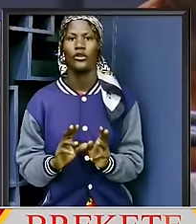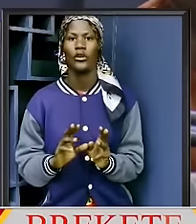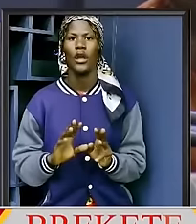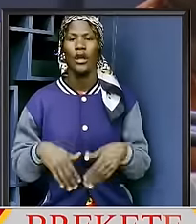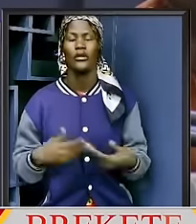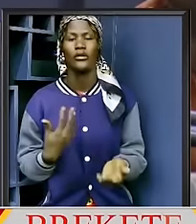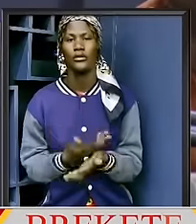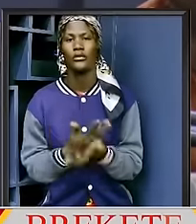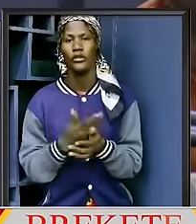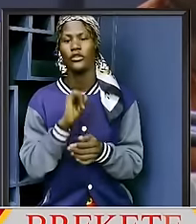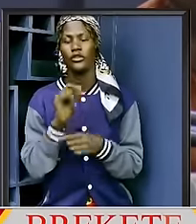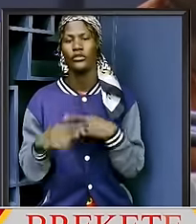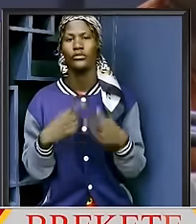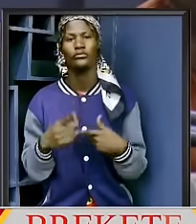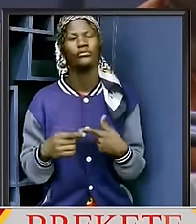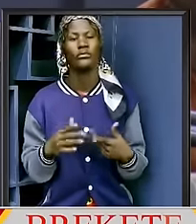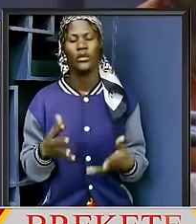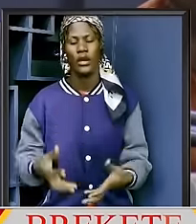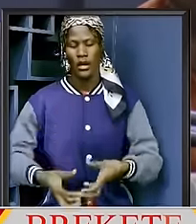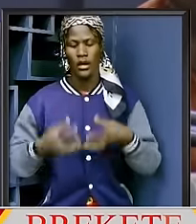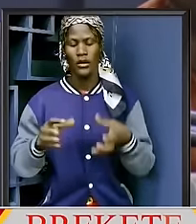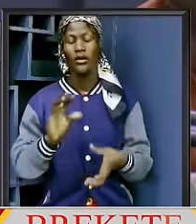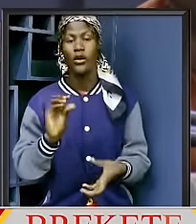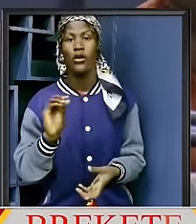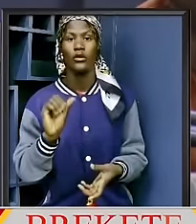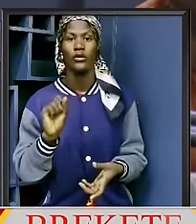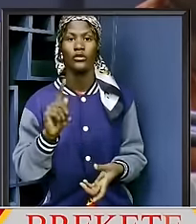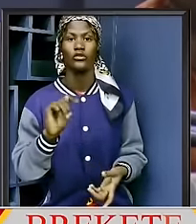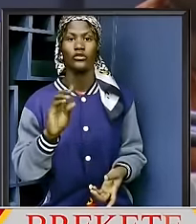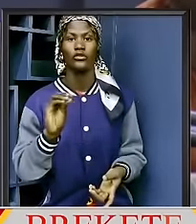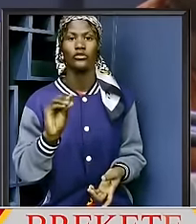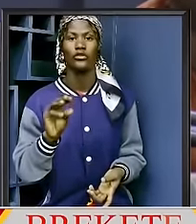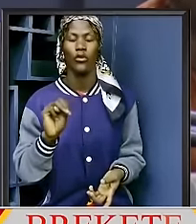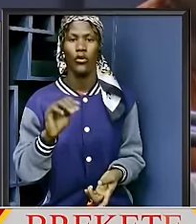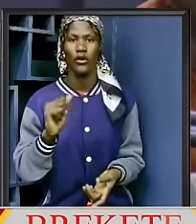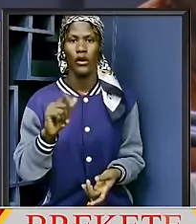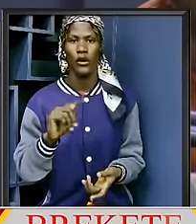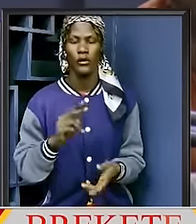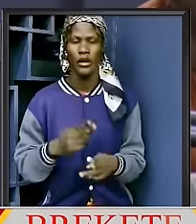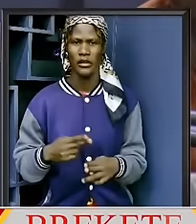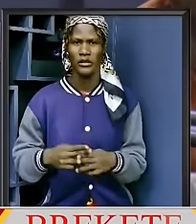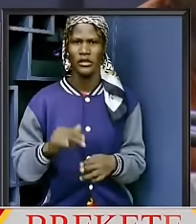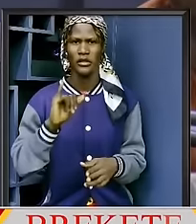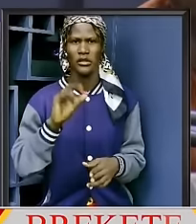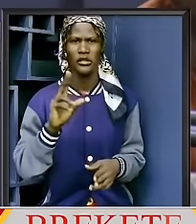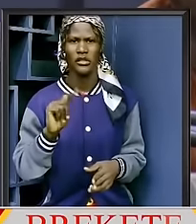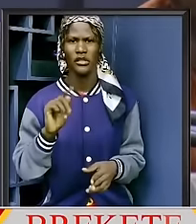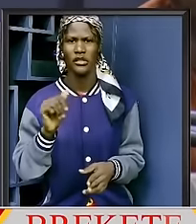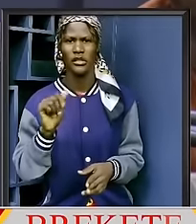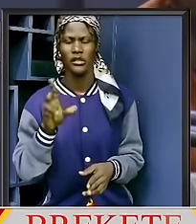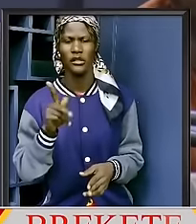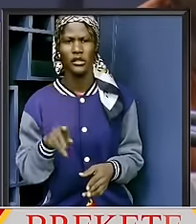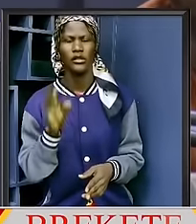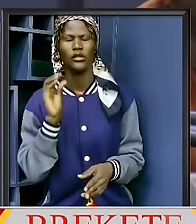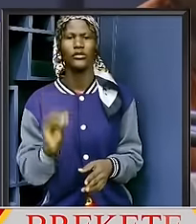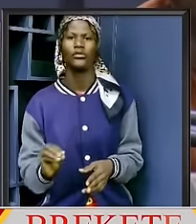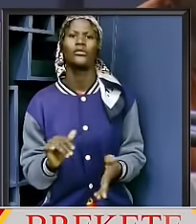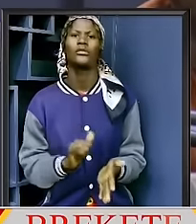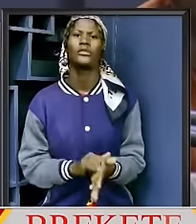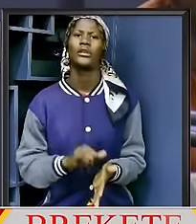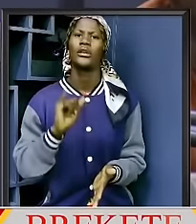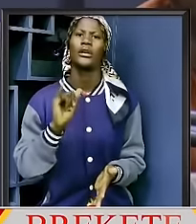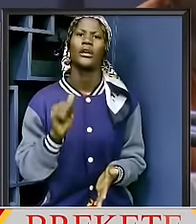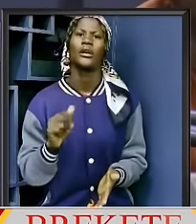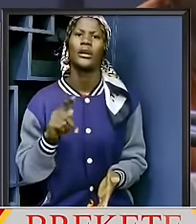So they now took the customer's name to Utako police station. They start calling customer. Danike is a